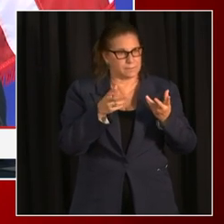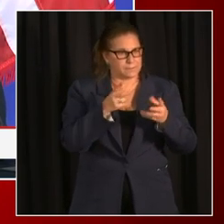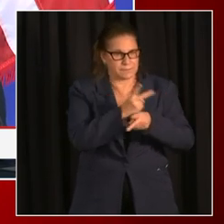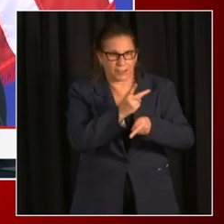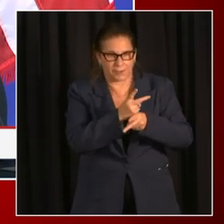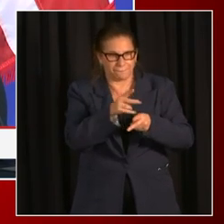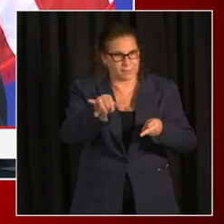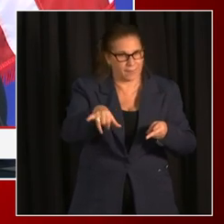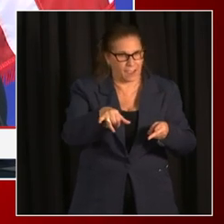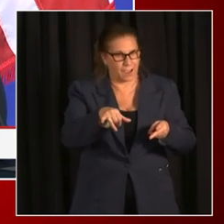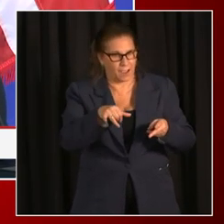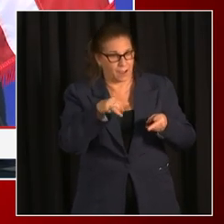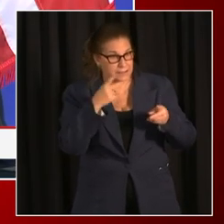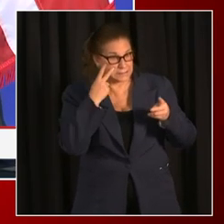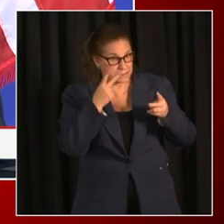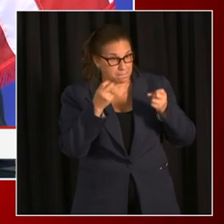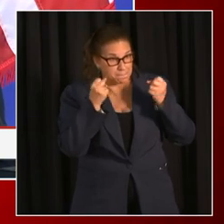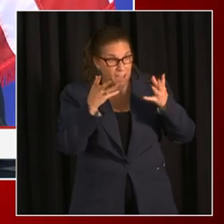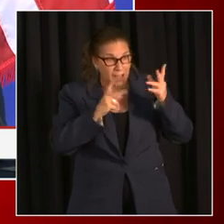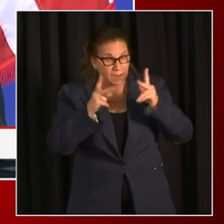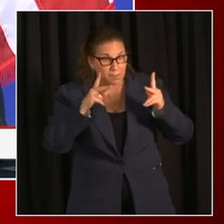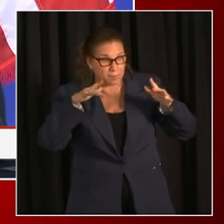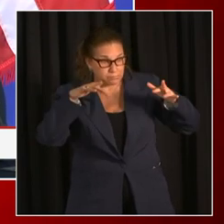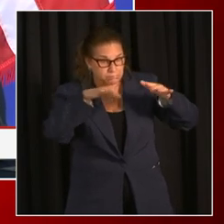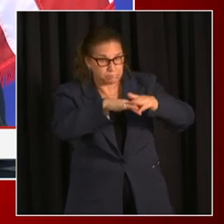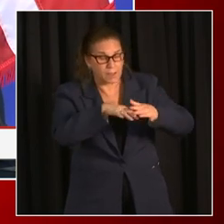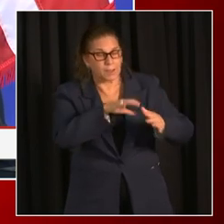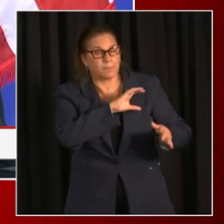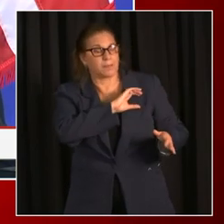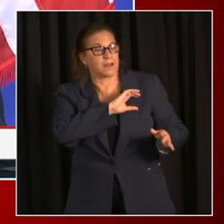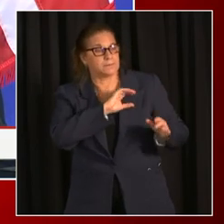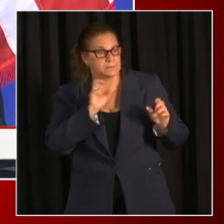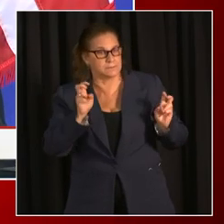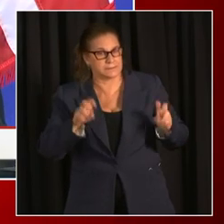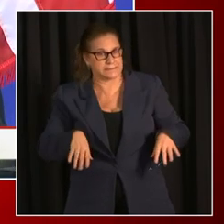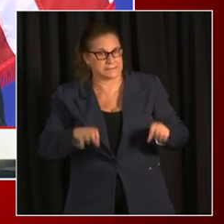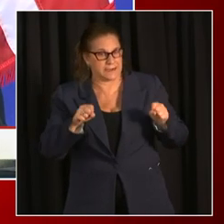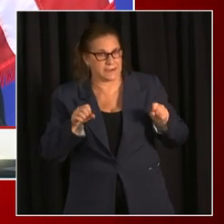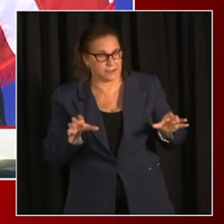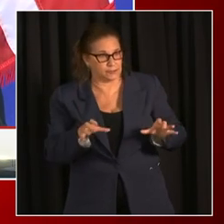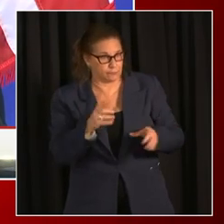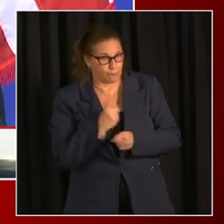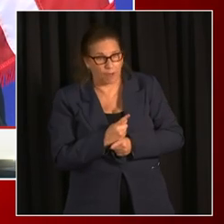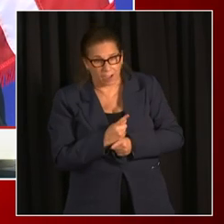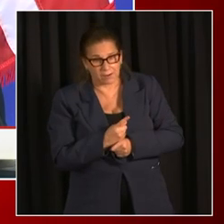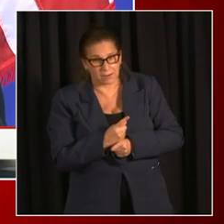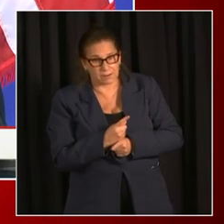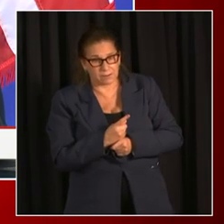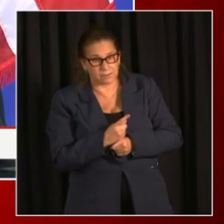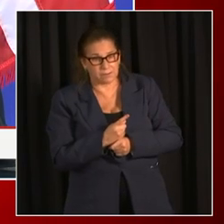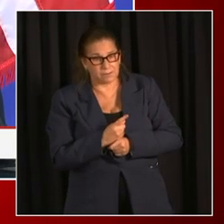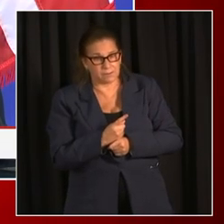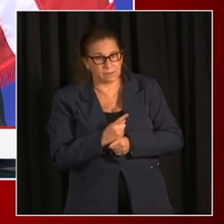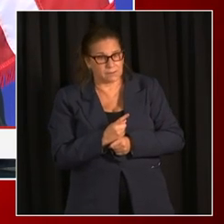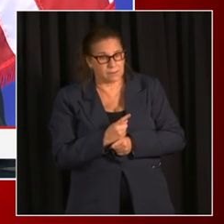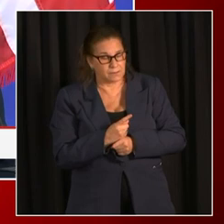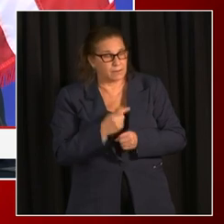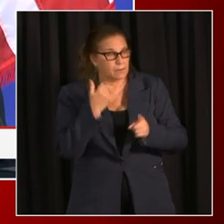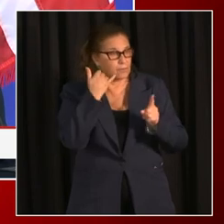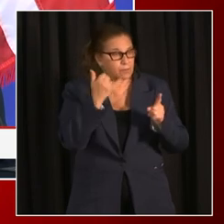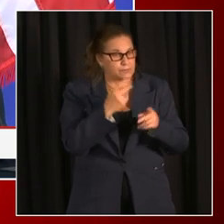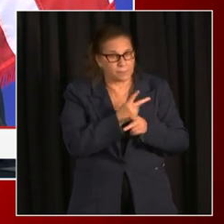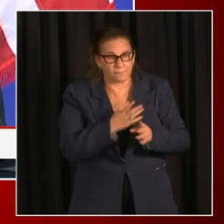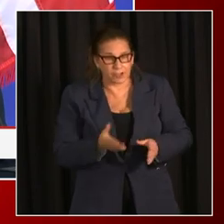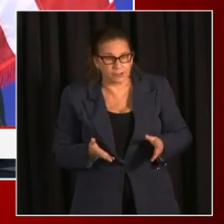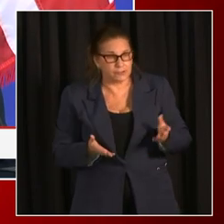she sees a large gathering, she will take whatever police actions there are, calling her supervisors, whatever,